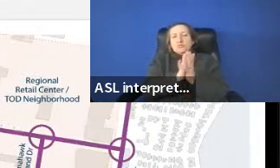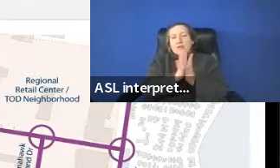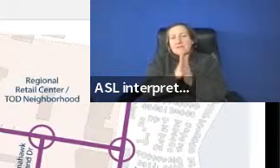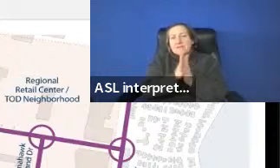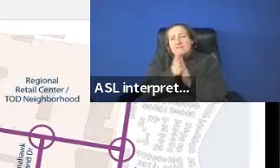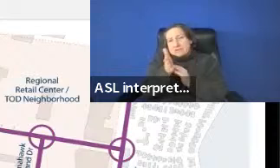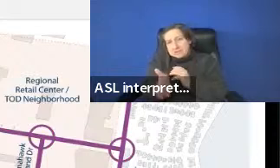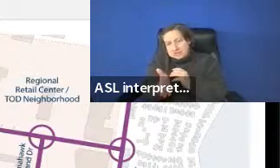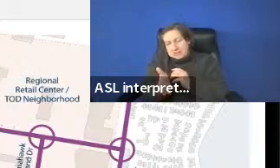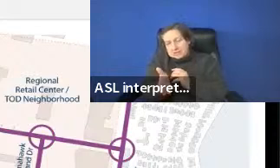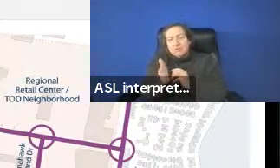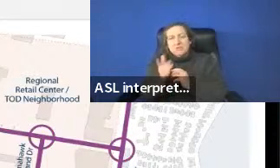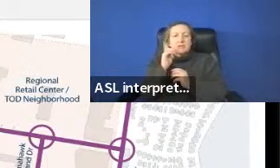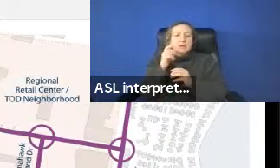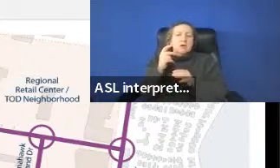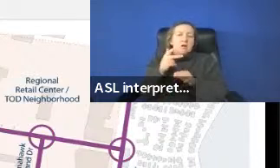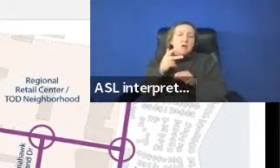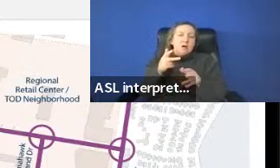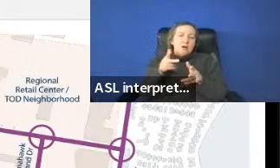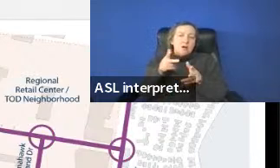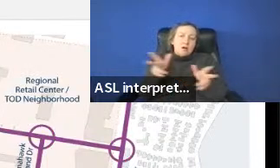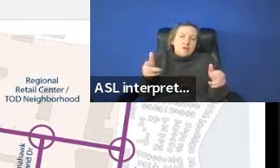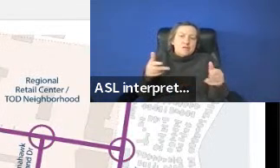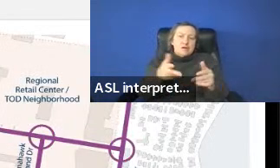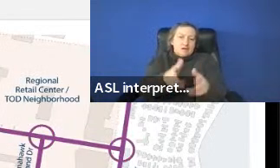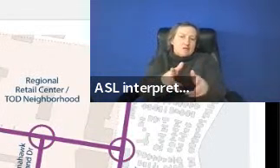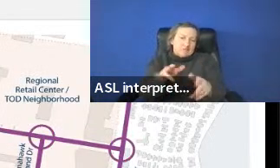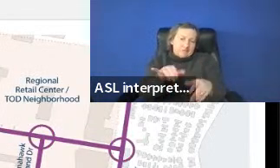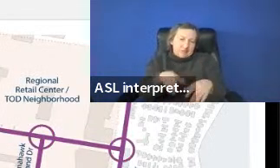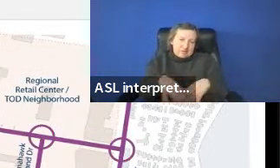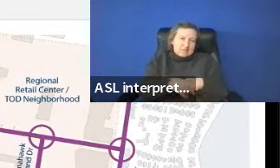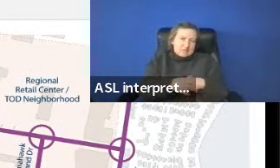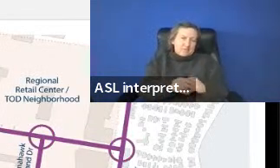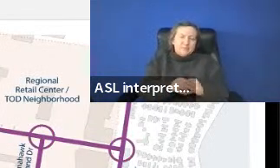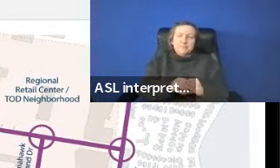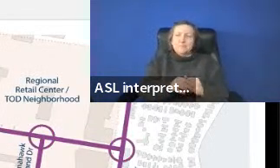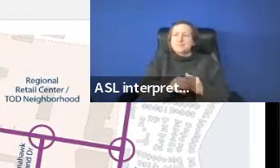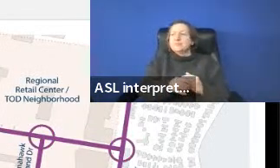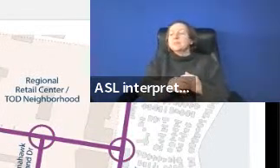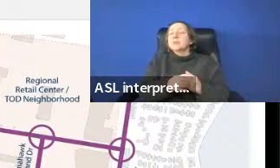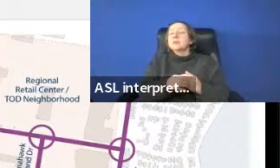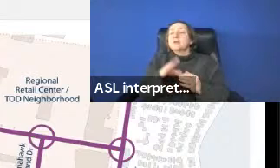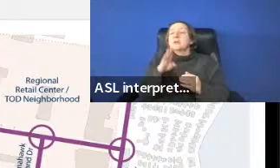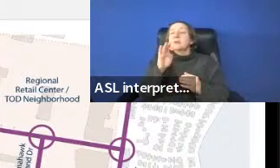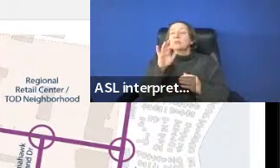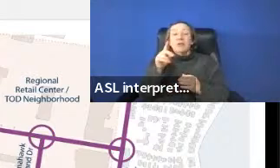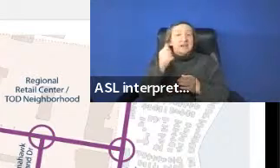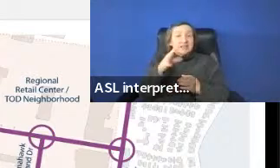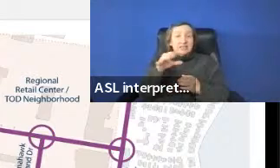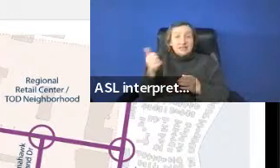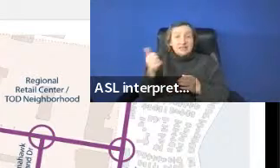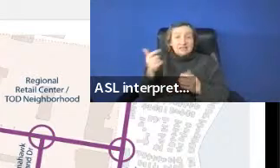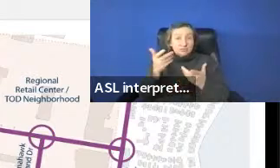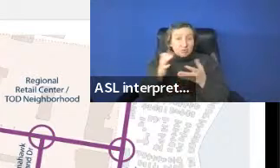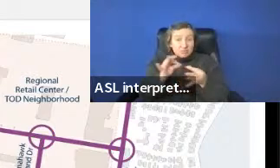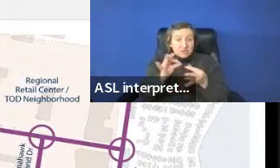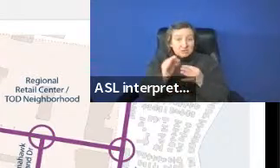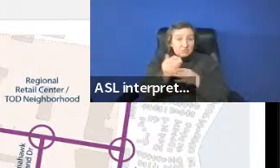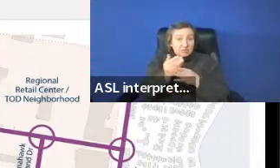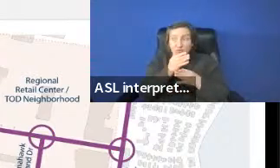where your on and off ramps are located. Brad, is there anything else you wanted to mention on this before we move